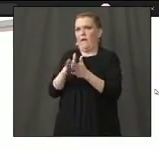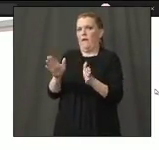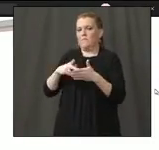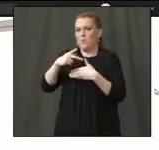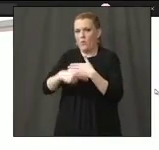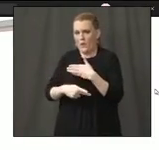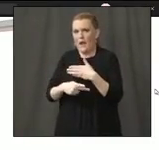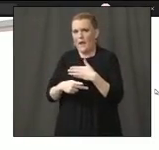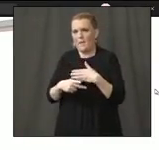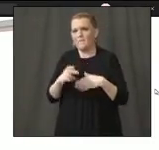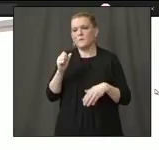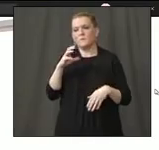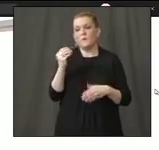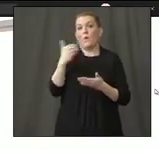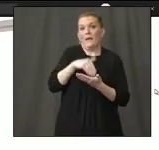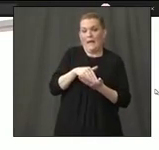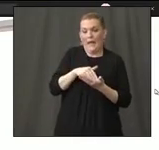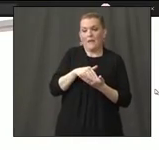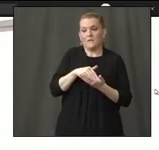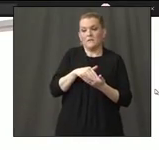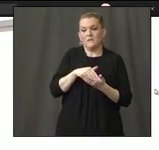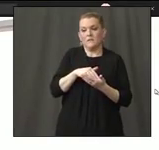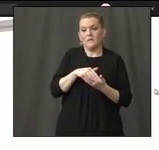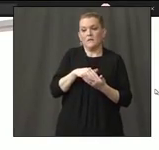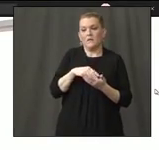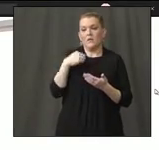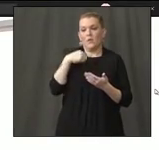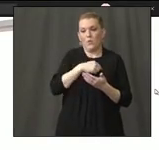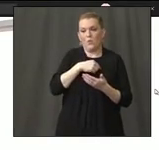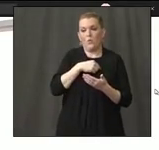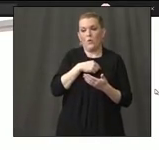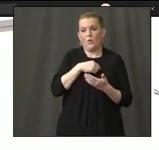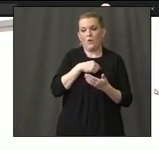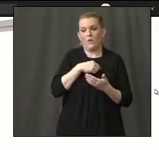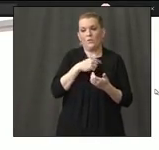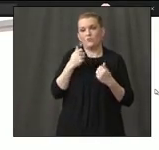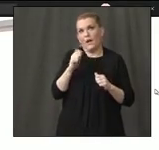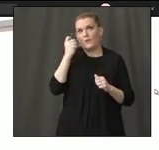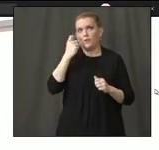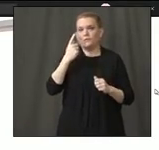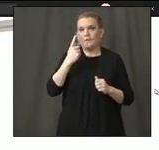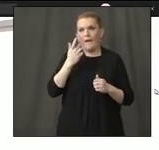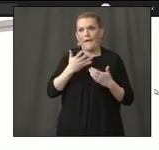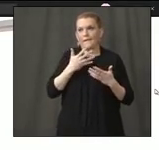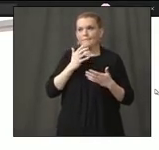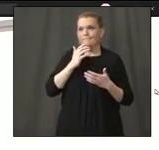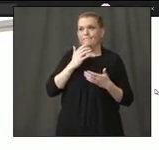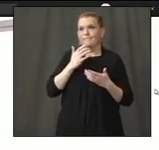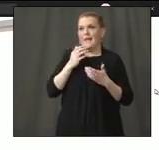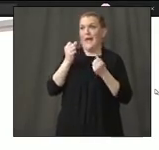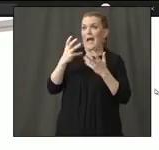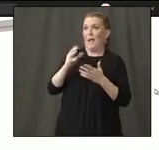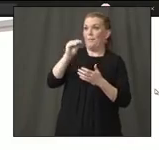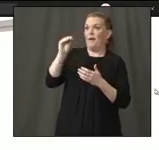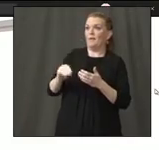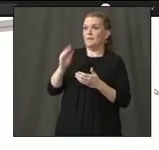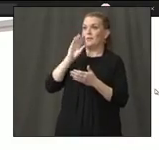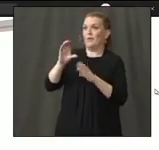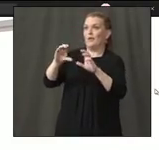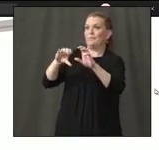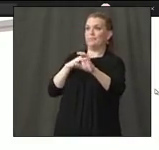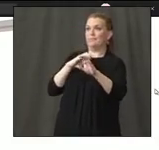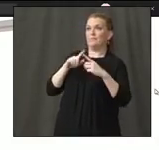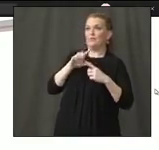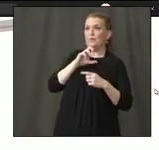we, again, are trying to understand what our fair share of it could potentially